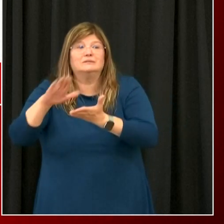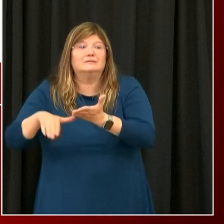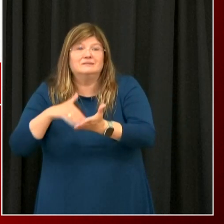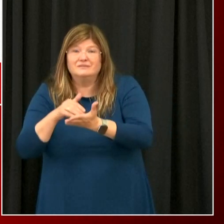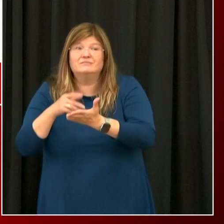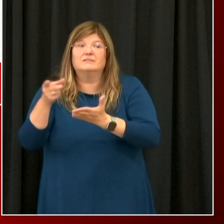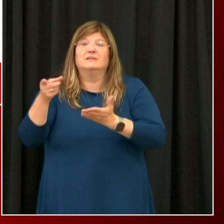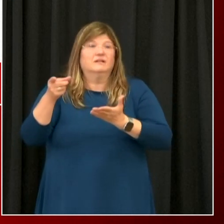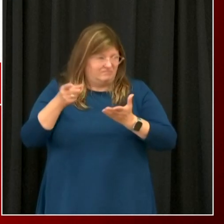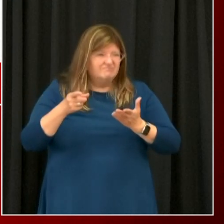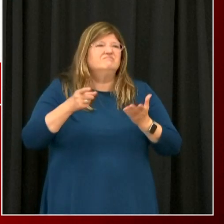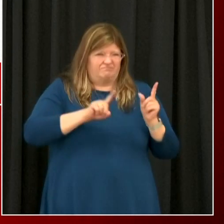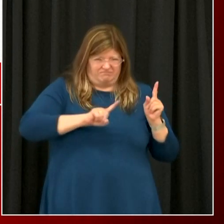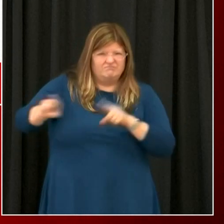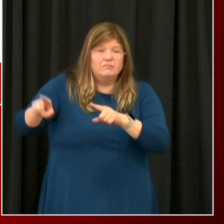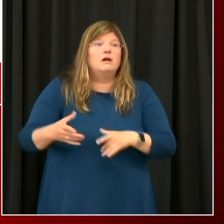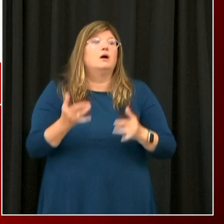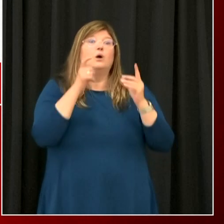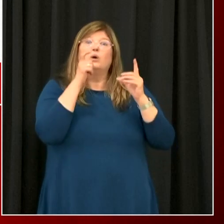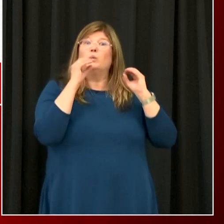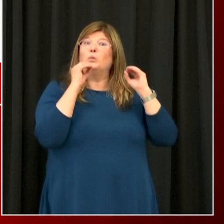call our shelter hotline at